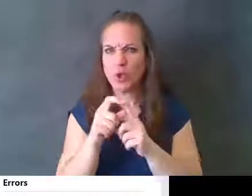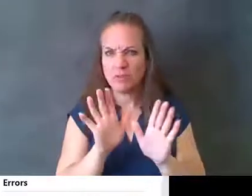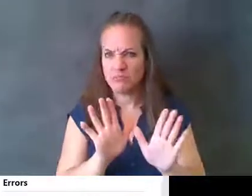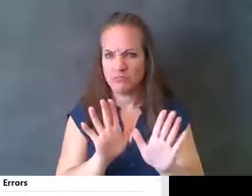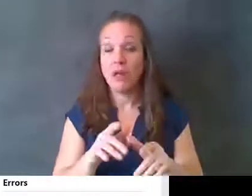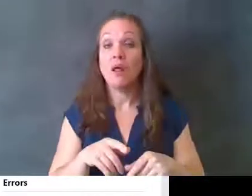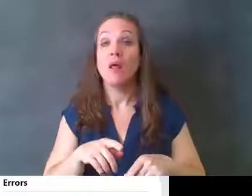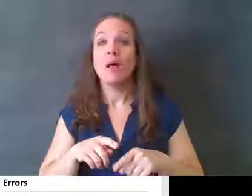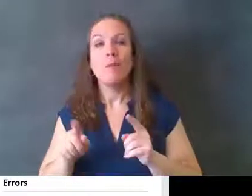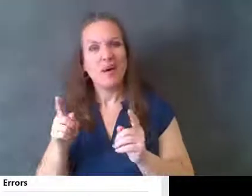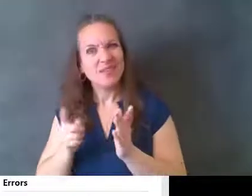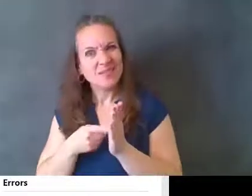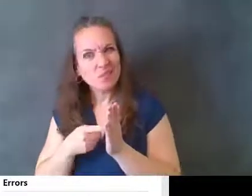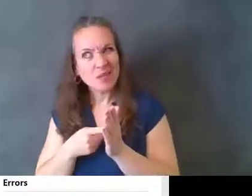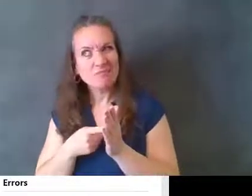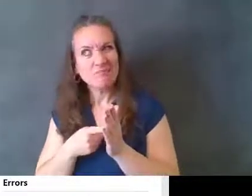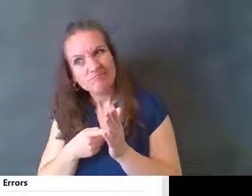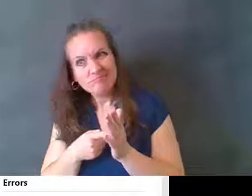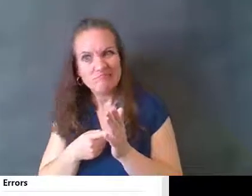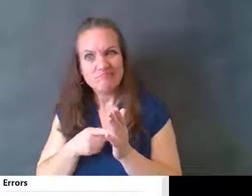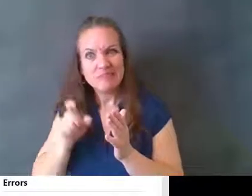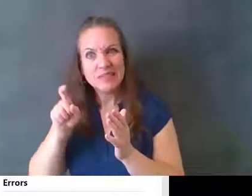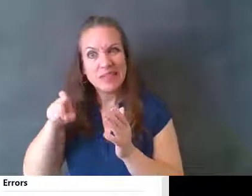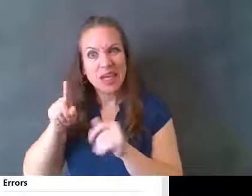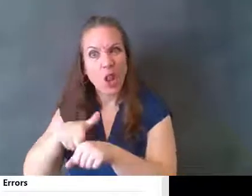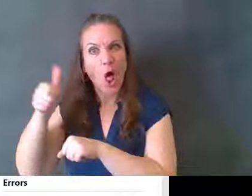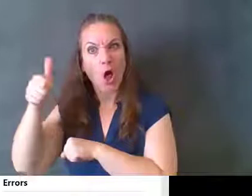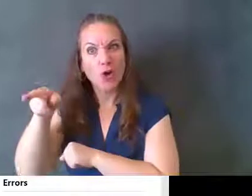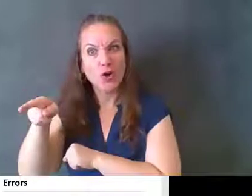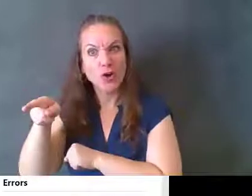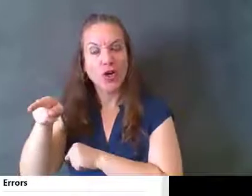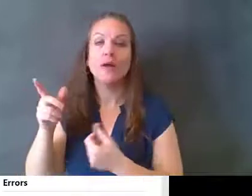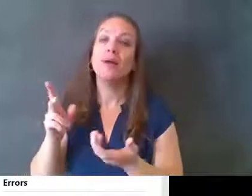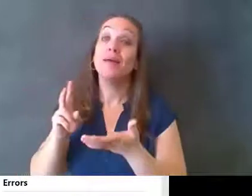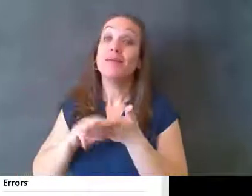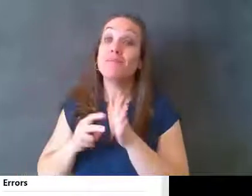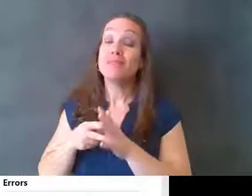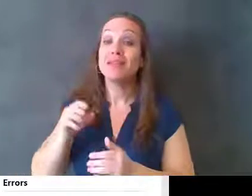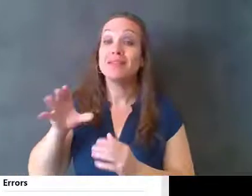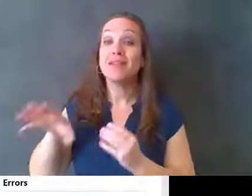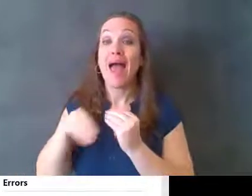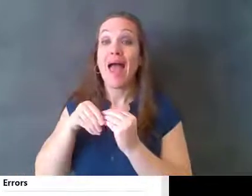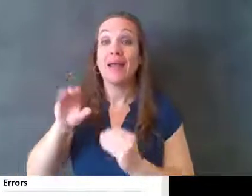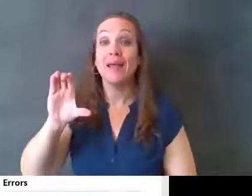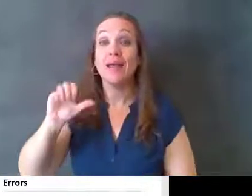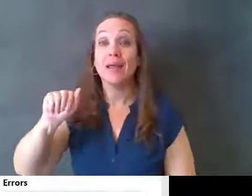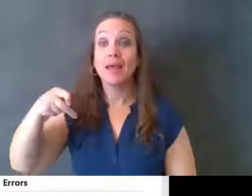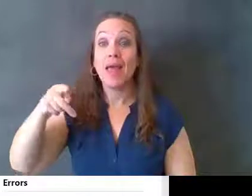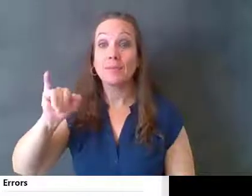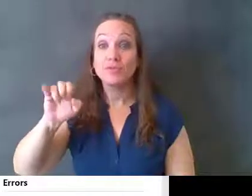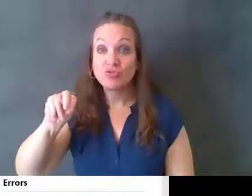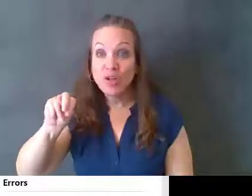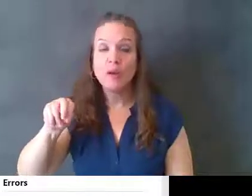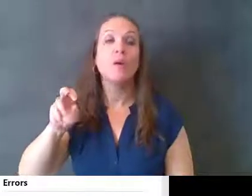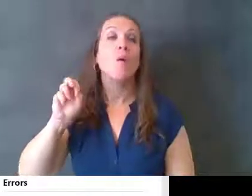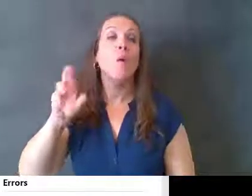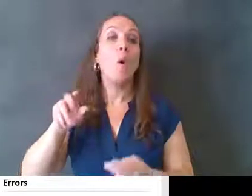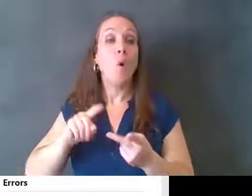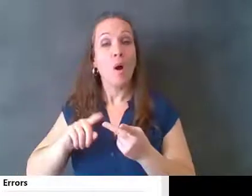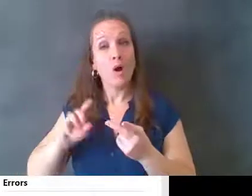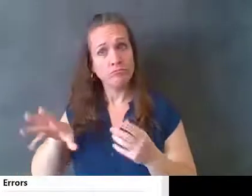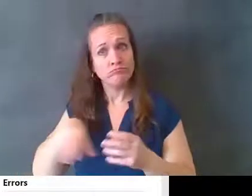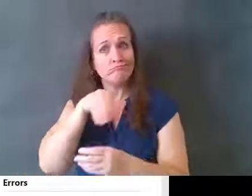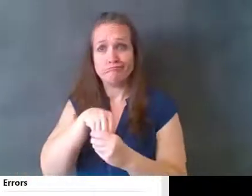your document where you can describe visuals. And that could maybe be the caption, or maybe in the body of your